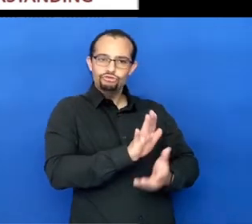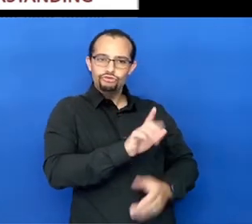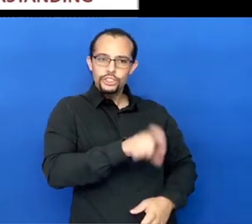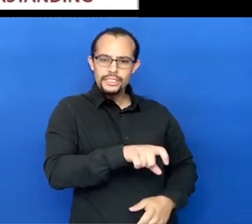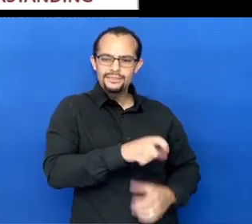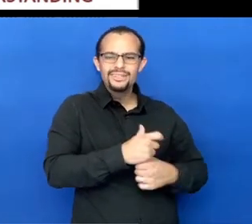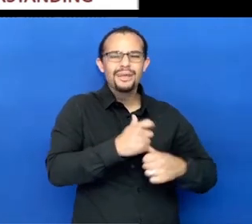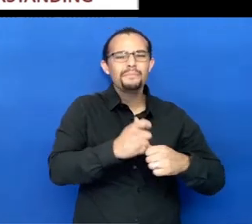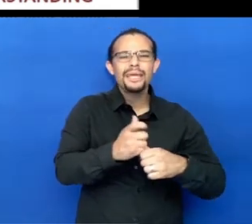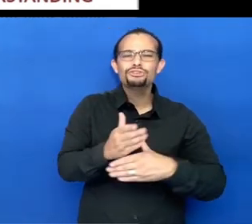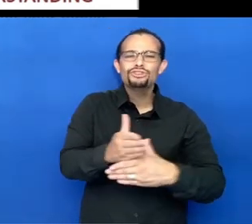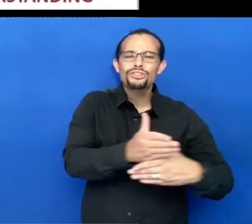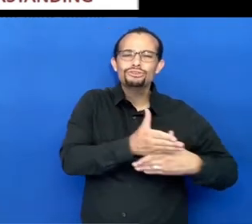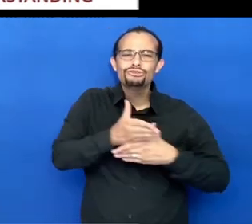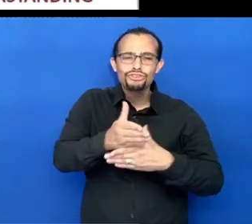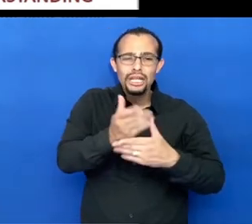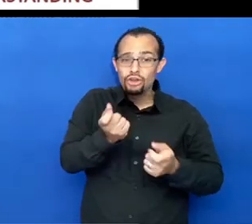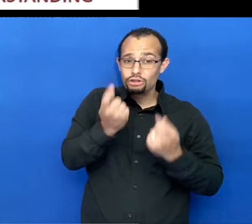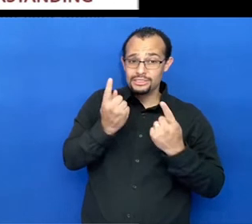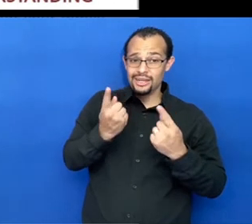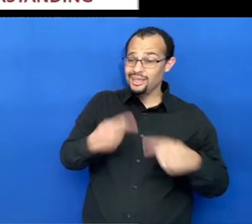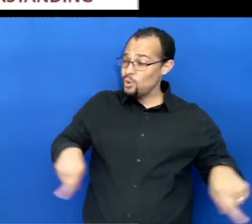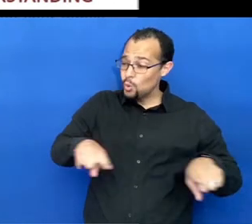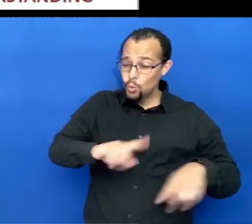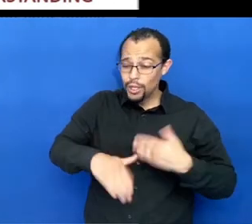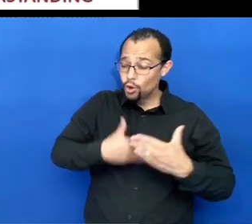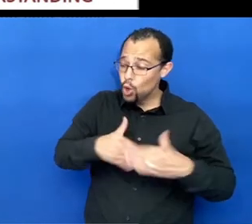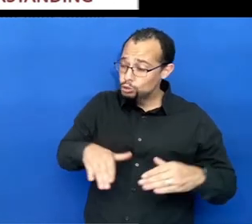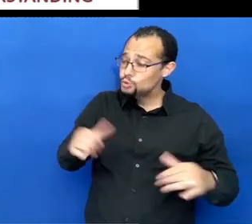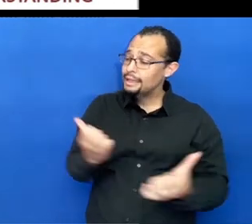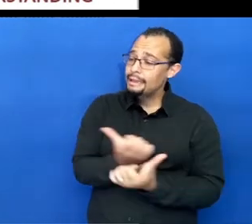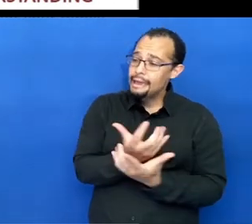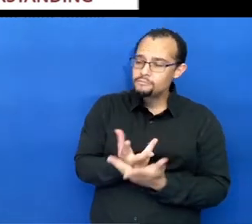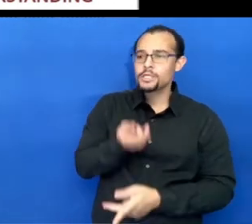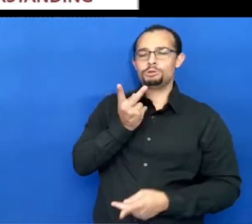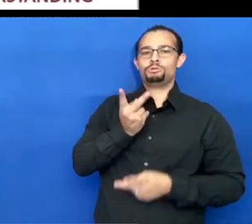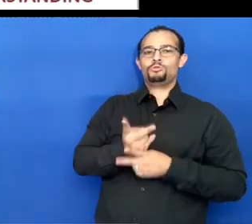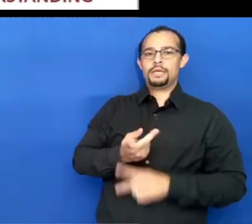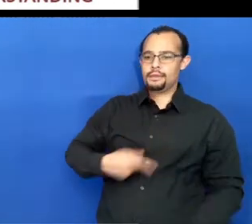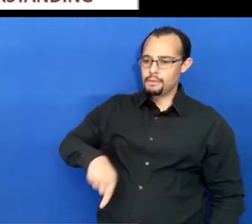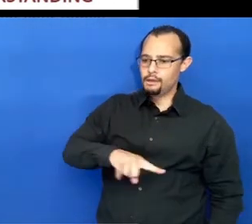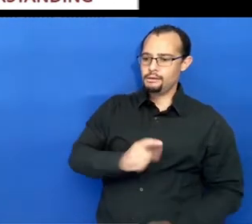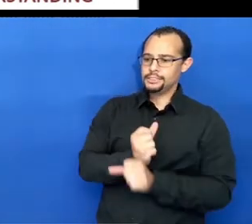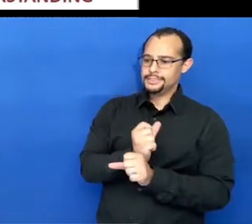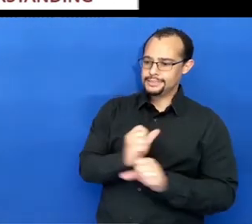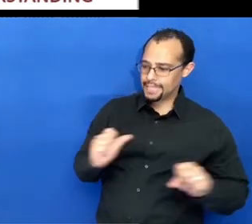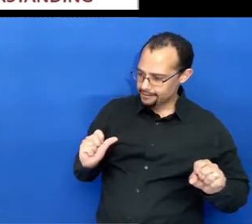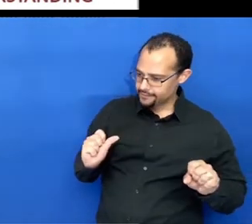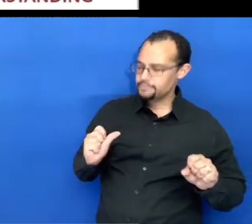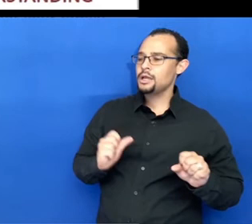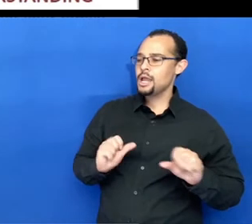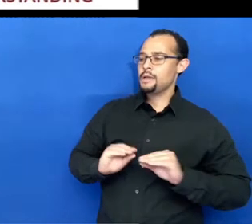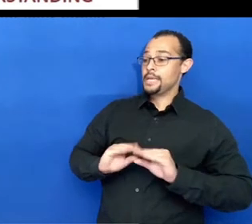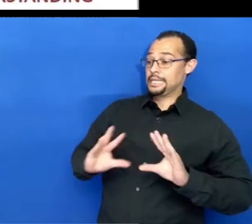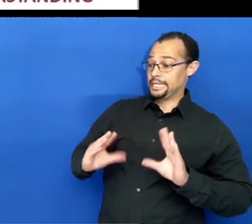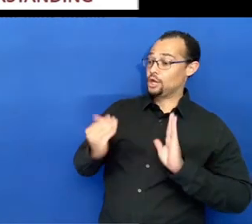them. And we want to create a shared understanding, right? That we're doing everything that we can to keep our families safe